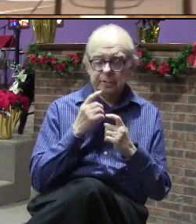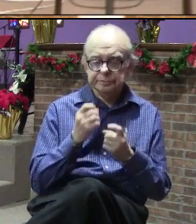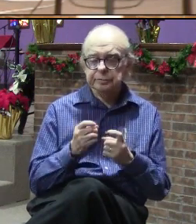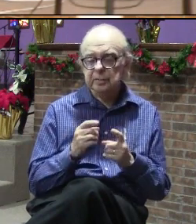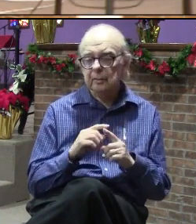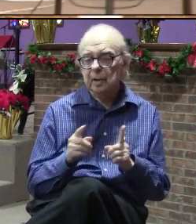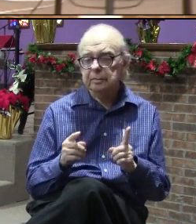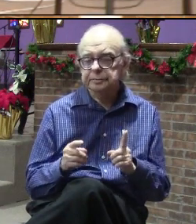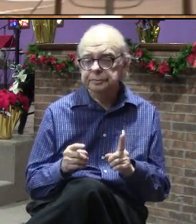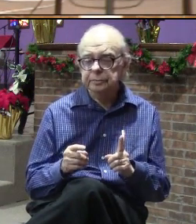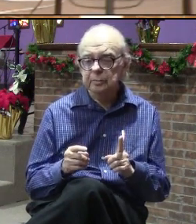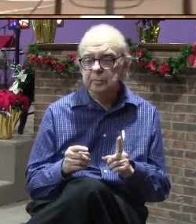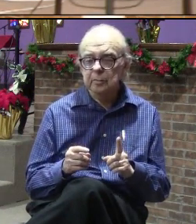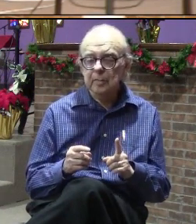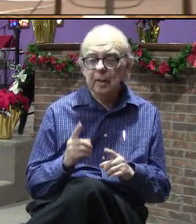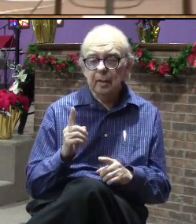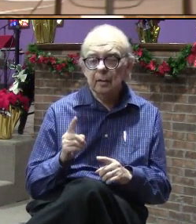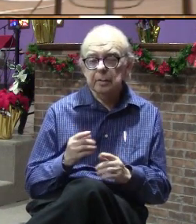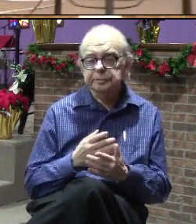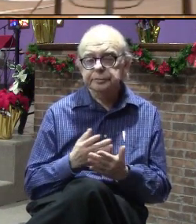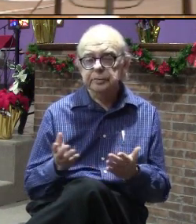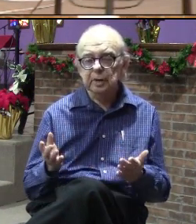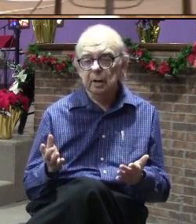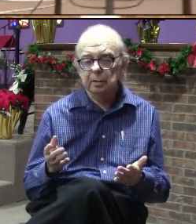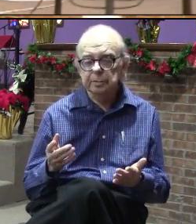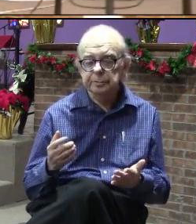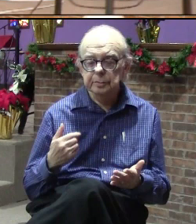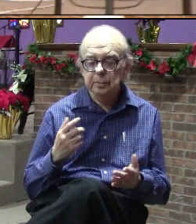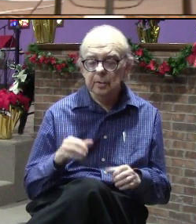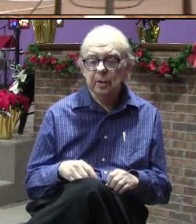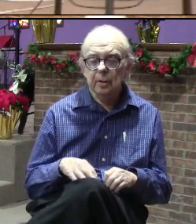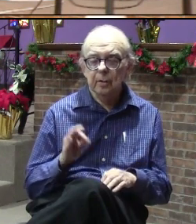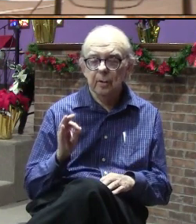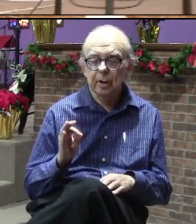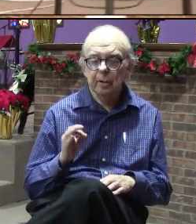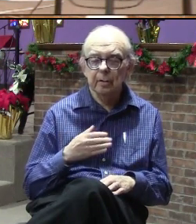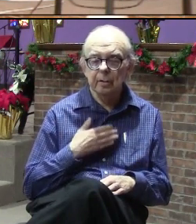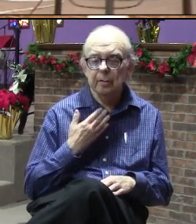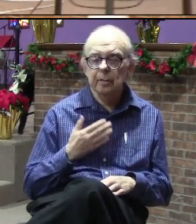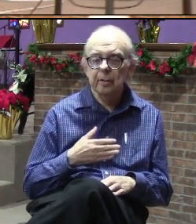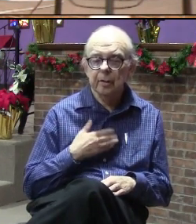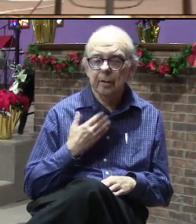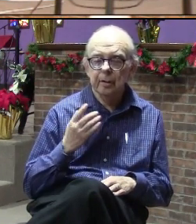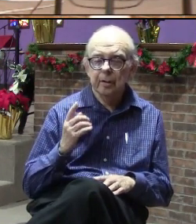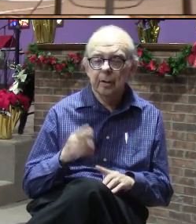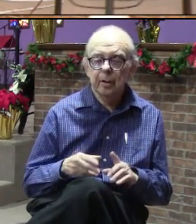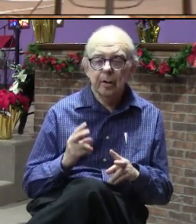But one of the things that we can find is that joy, we can't keep it to